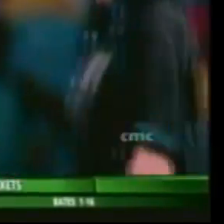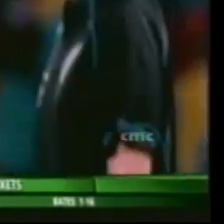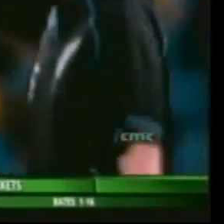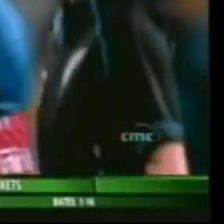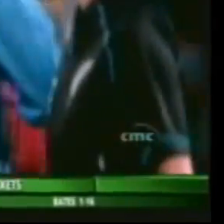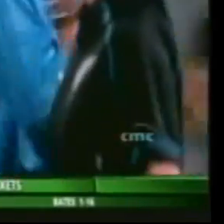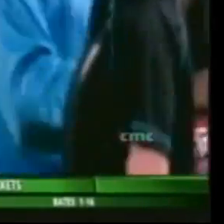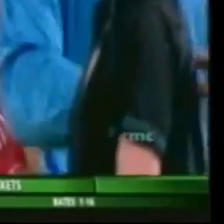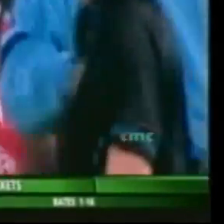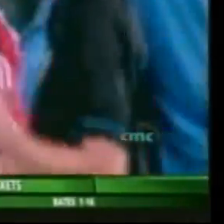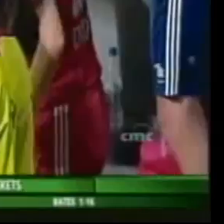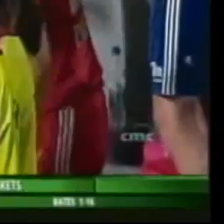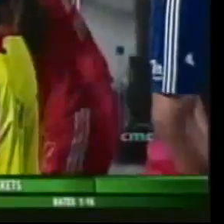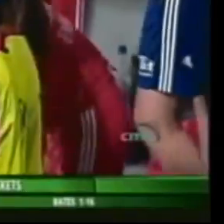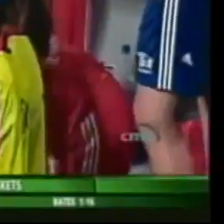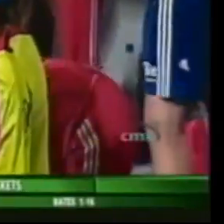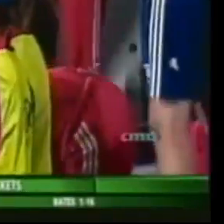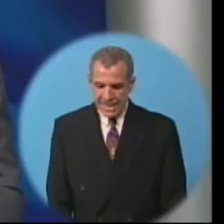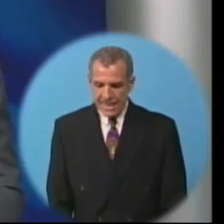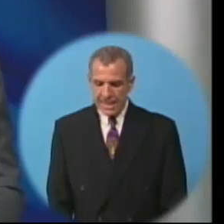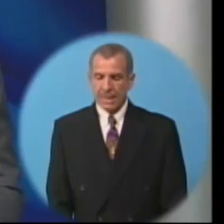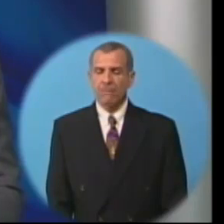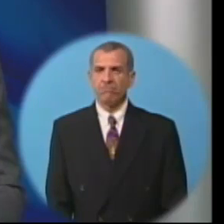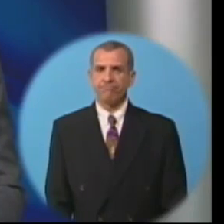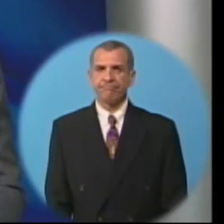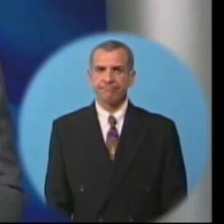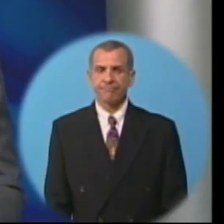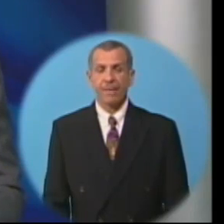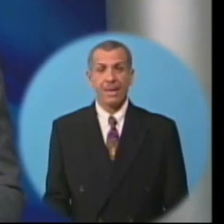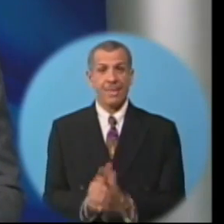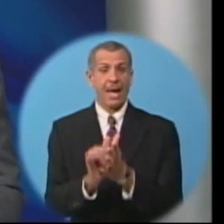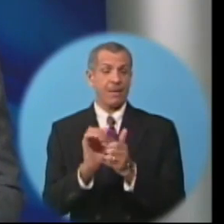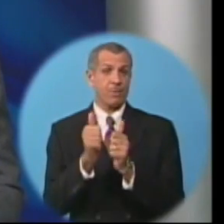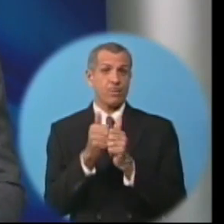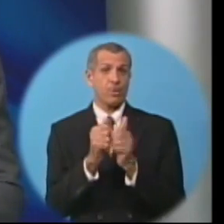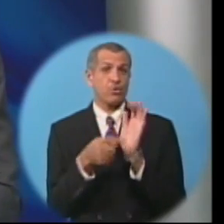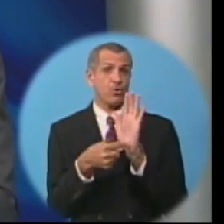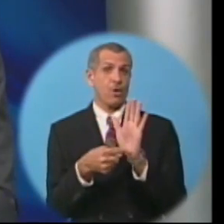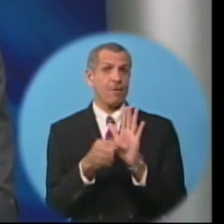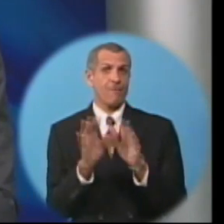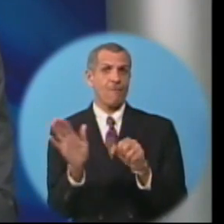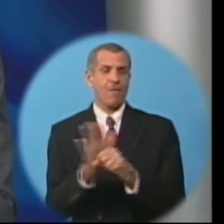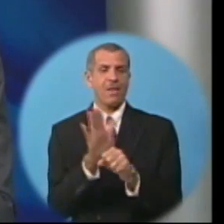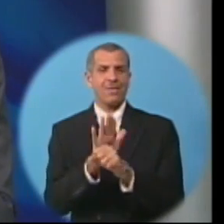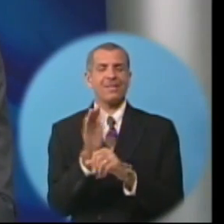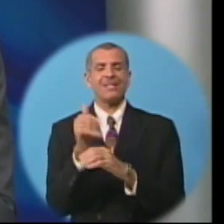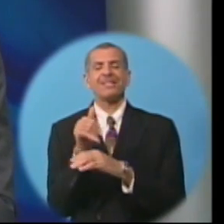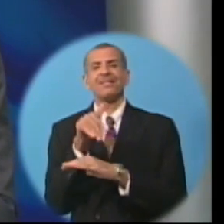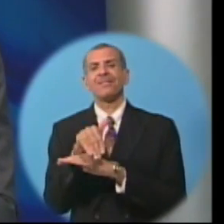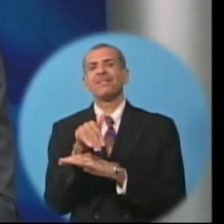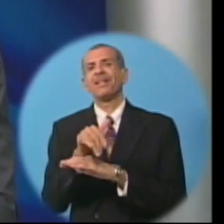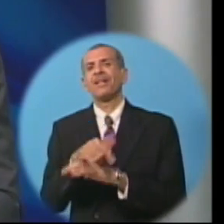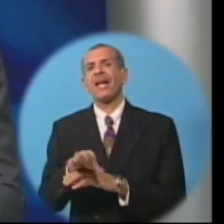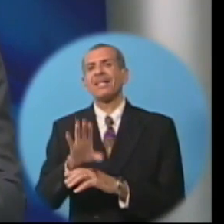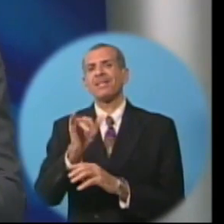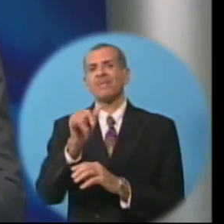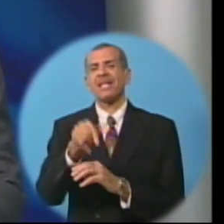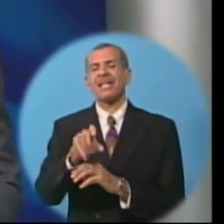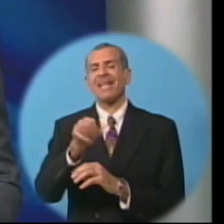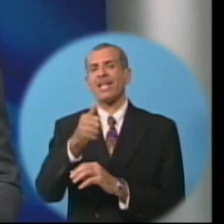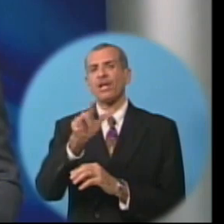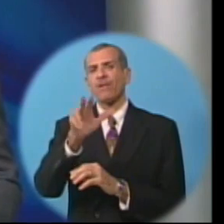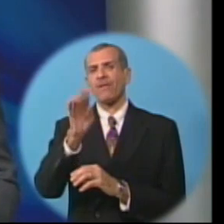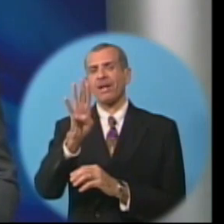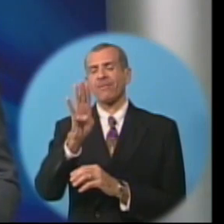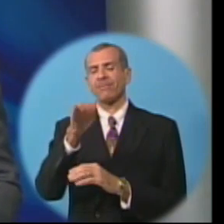Daniel Wyatt hitting the winning runs. Well, that game will be shown in full tonight on CBC TV8 from 10:35